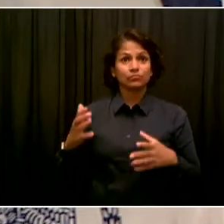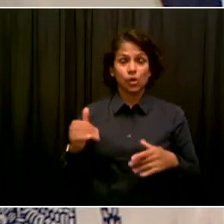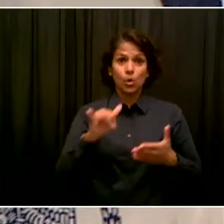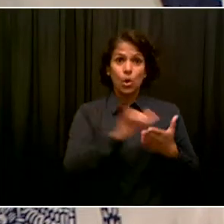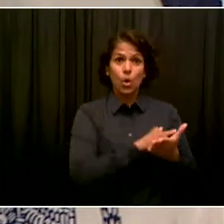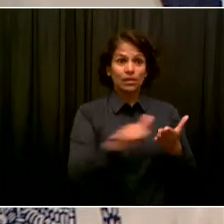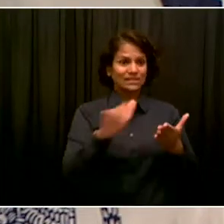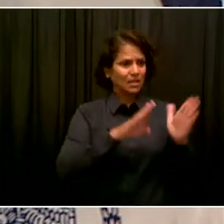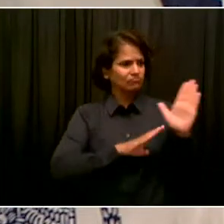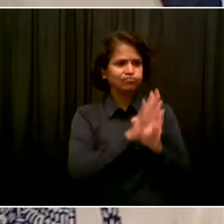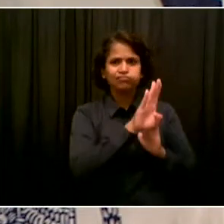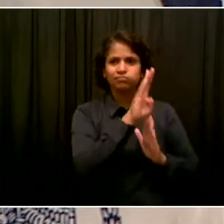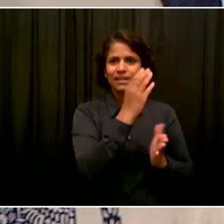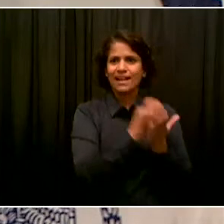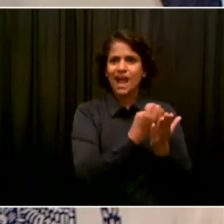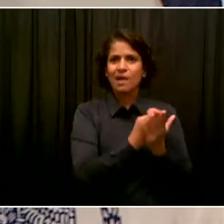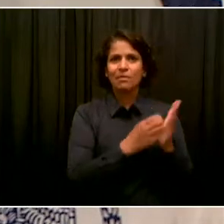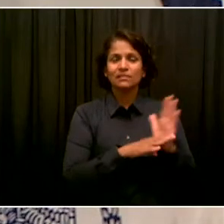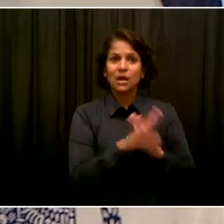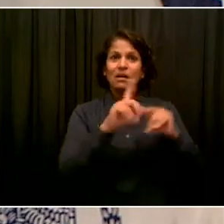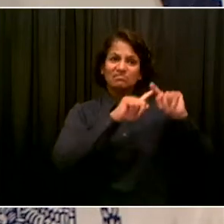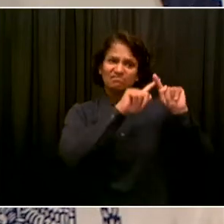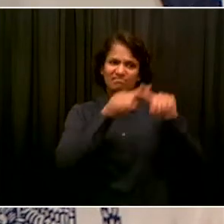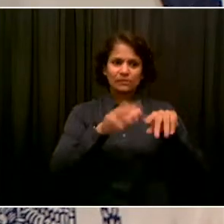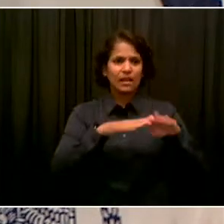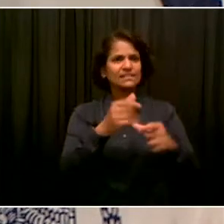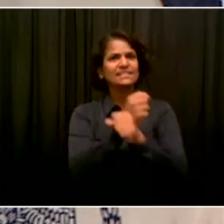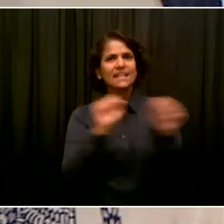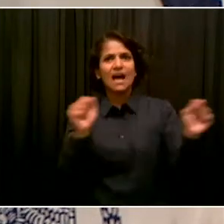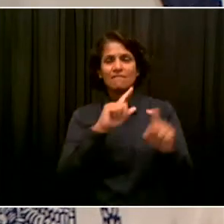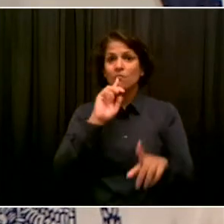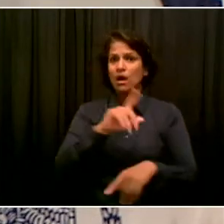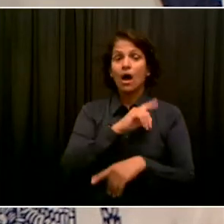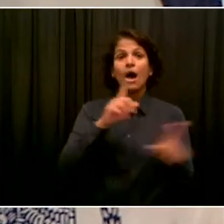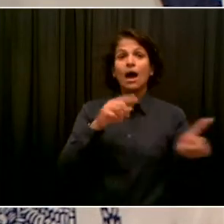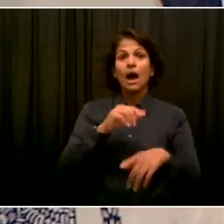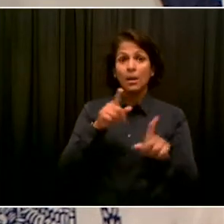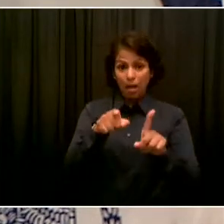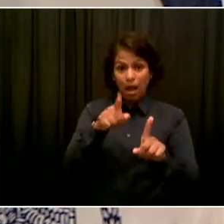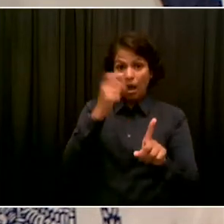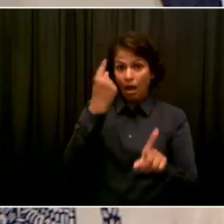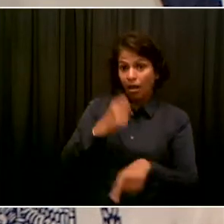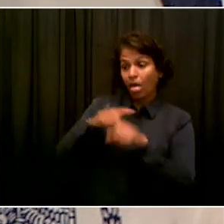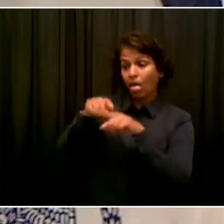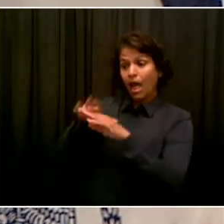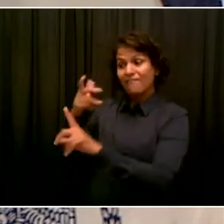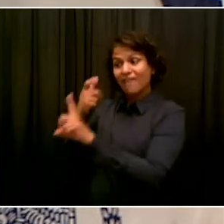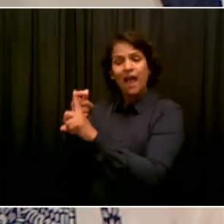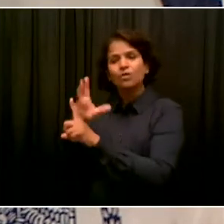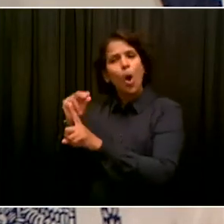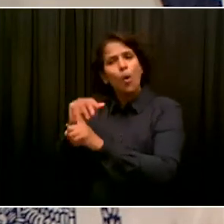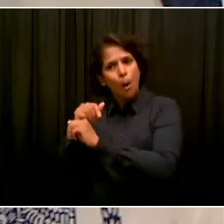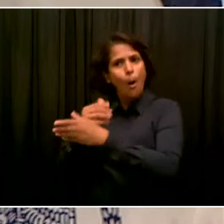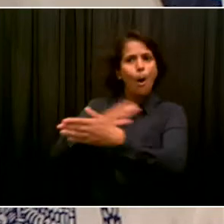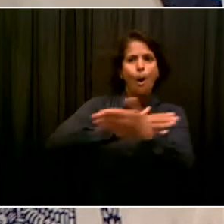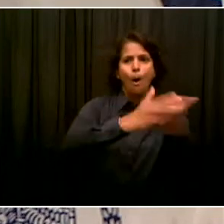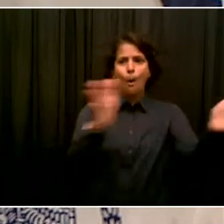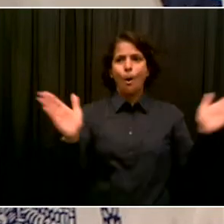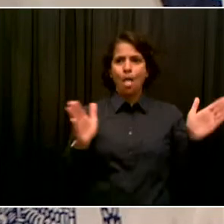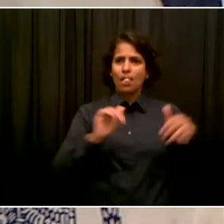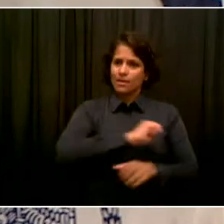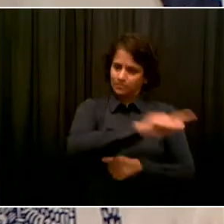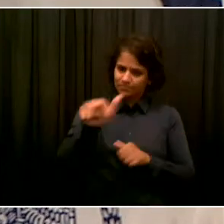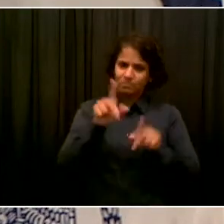York City healthy and safe. That obviously includes public safety in every way. And public safety will be a foundation of